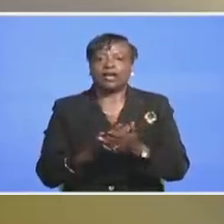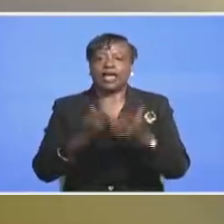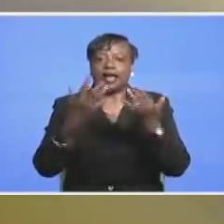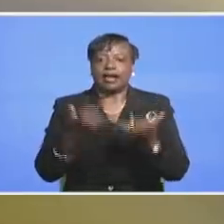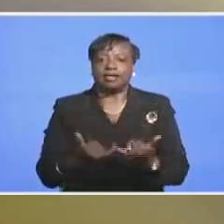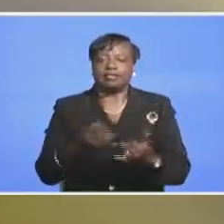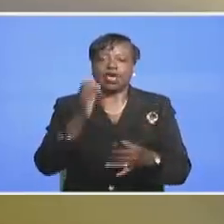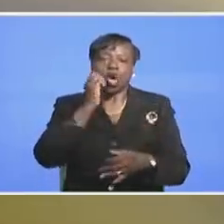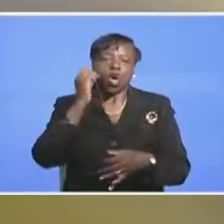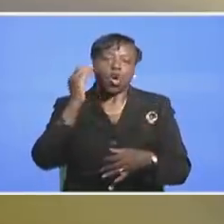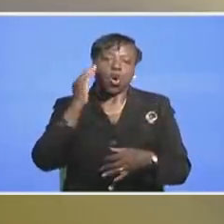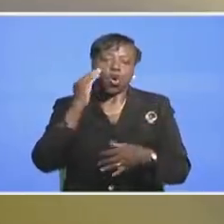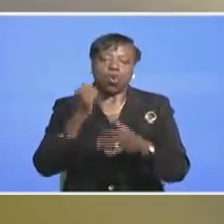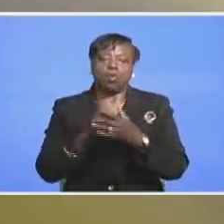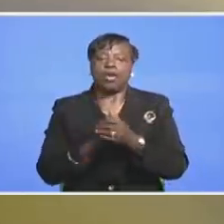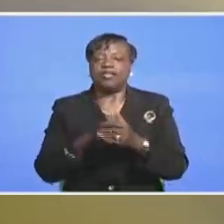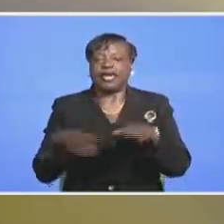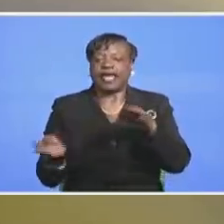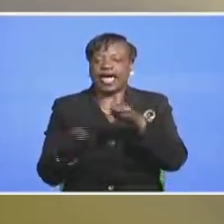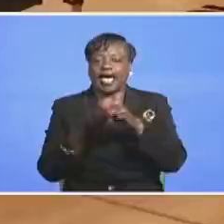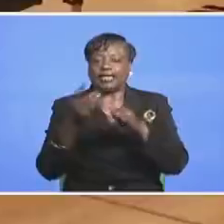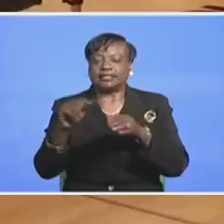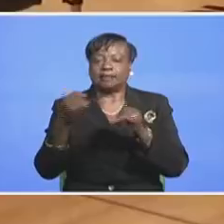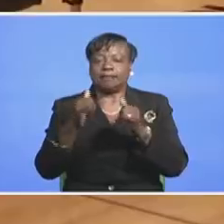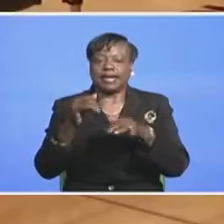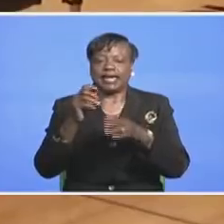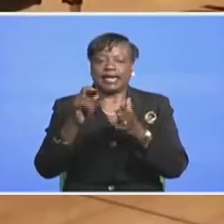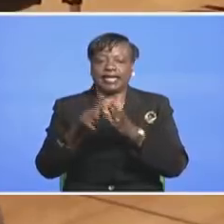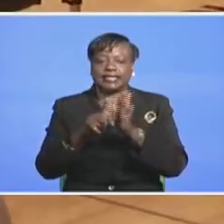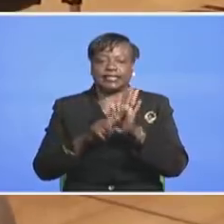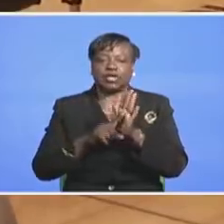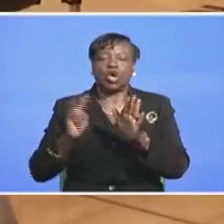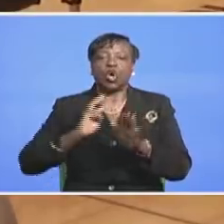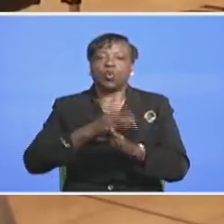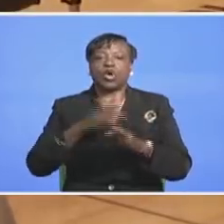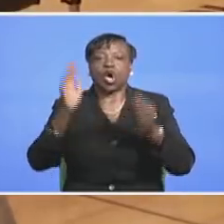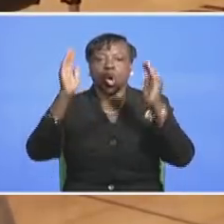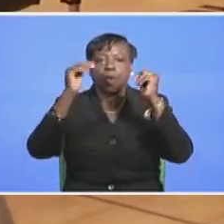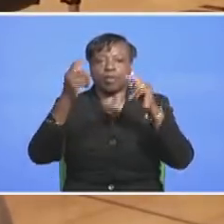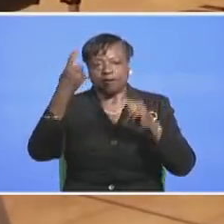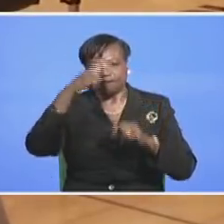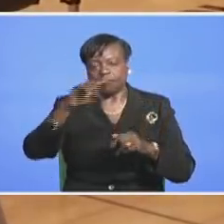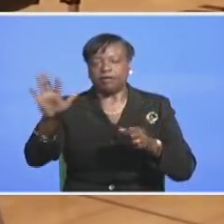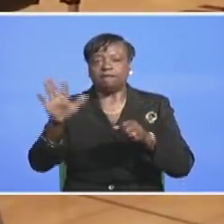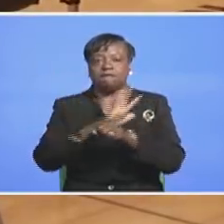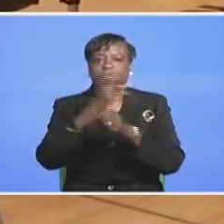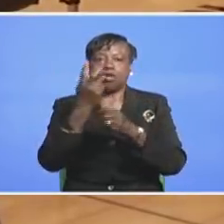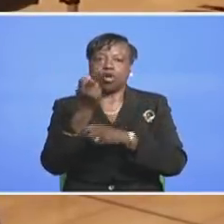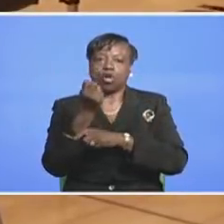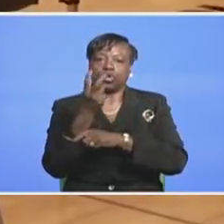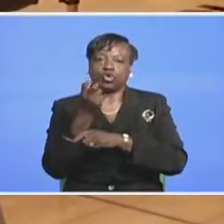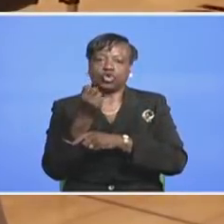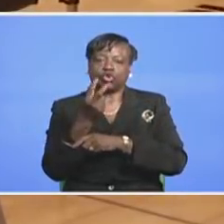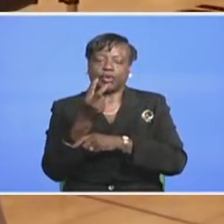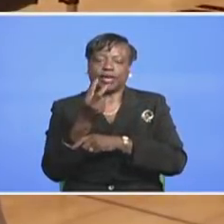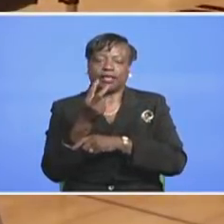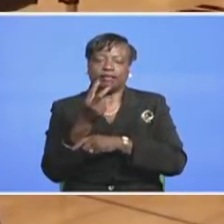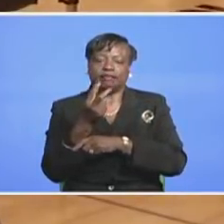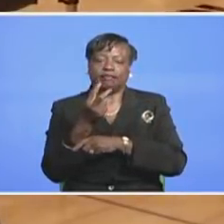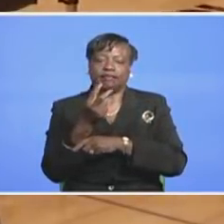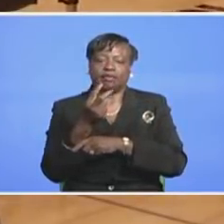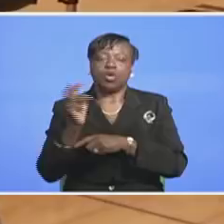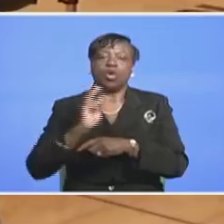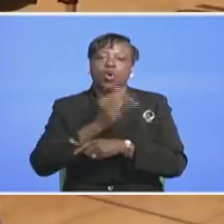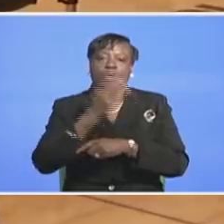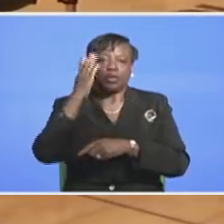Mortimer can add to his playlist. We're actually hoping for the full 12 roster spots. And we'll go